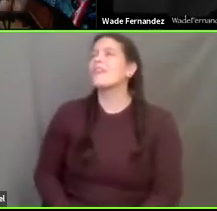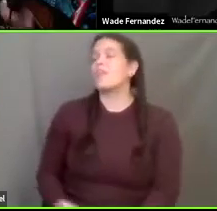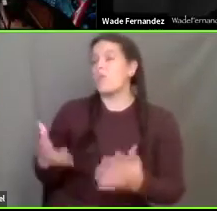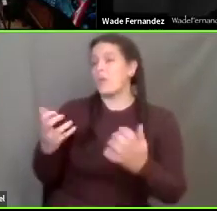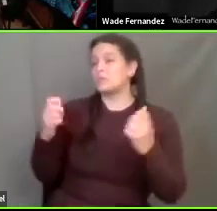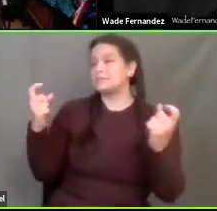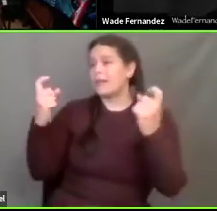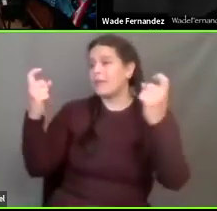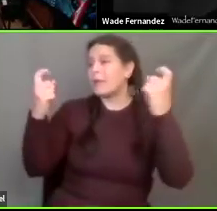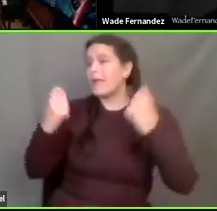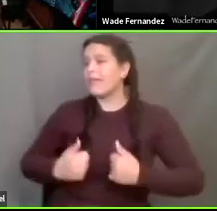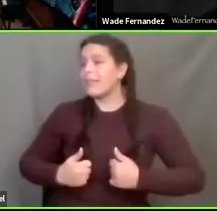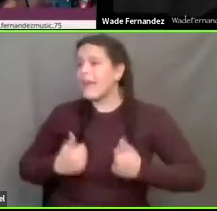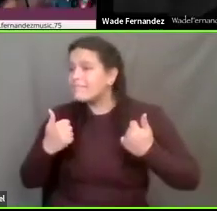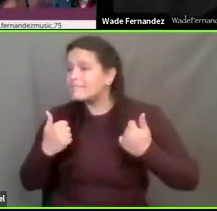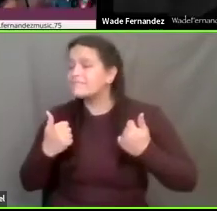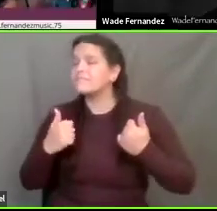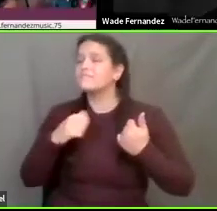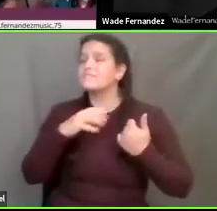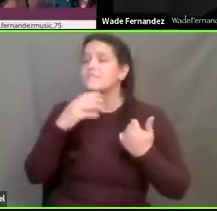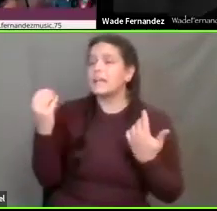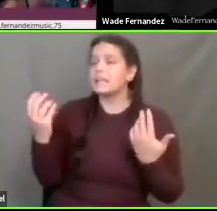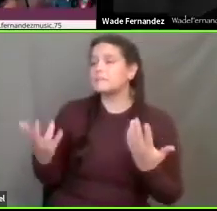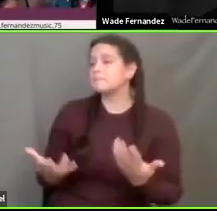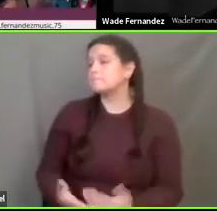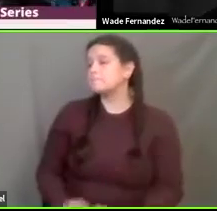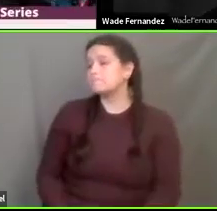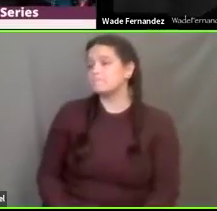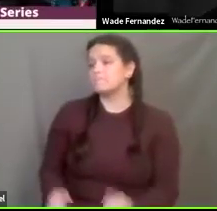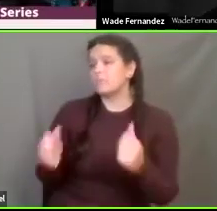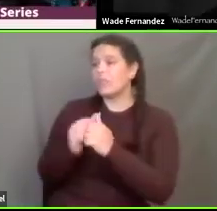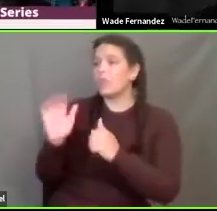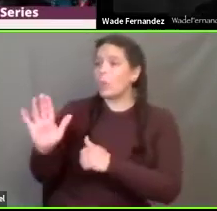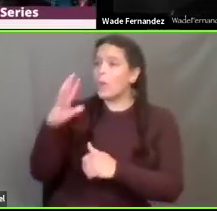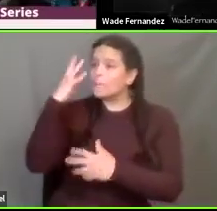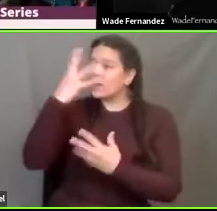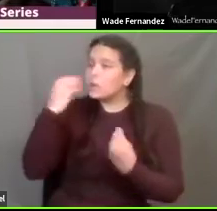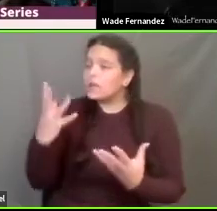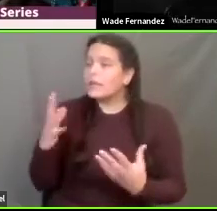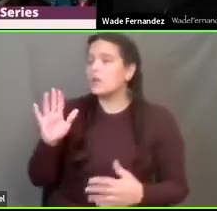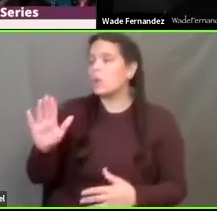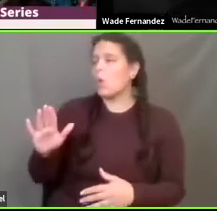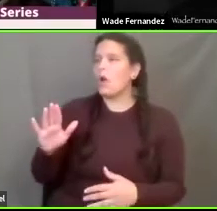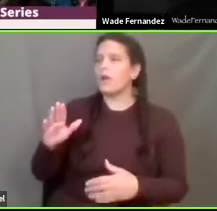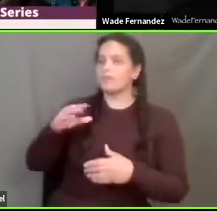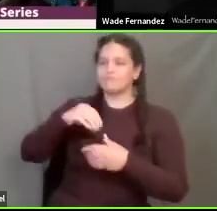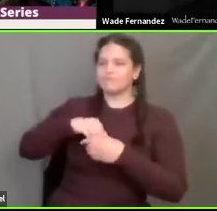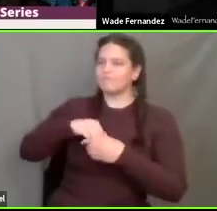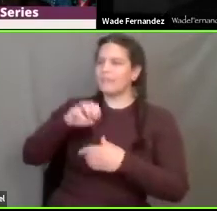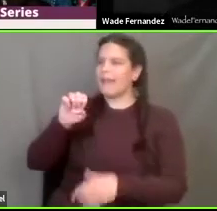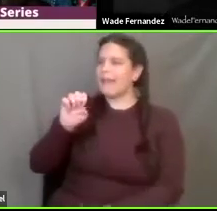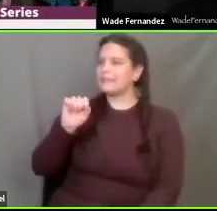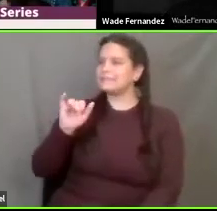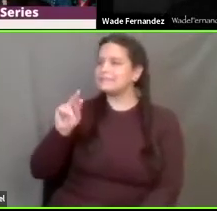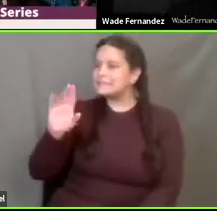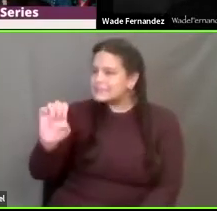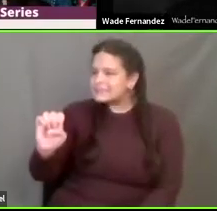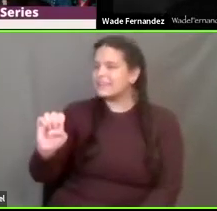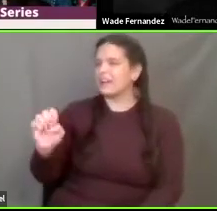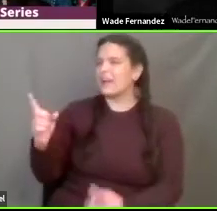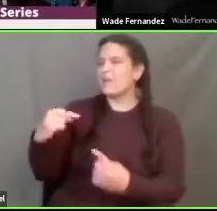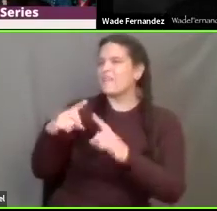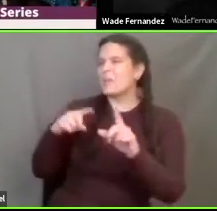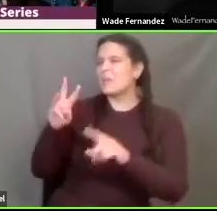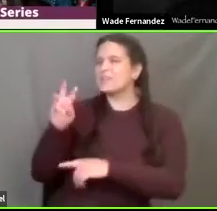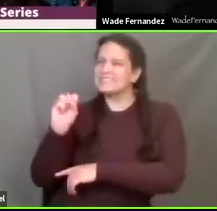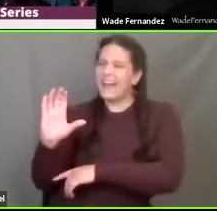celebrate life. And with your beauty and essence hailing in from Wisconsin, just filled us all with joy.